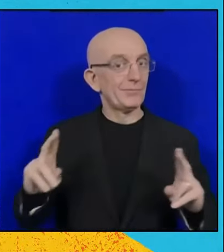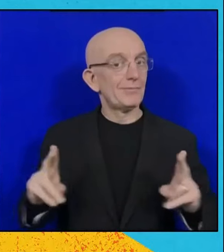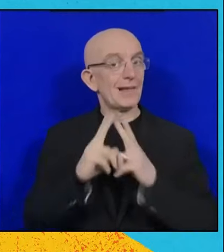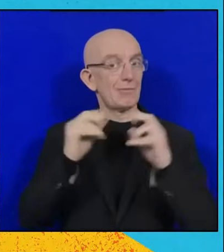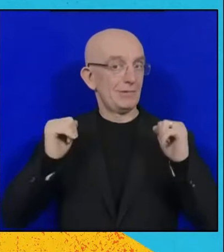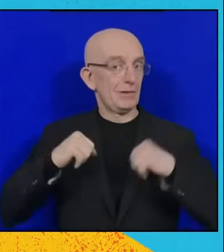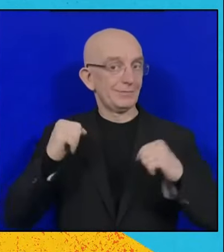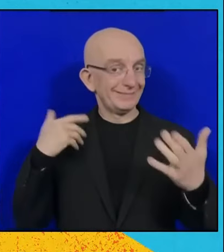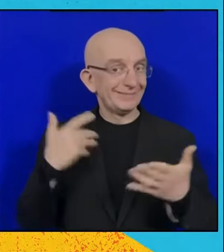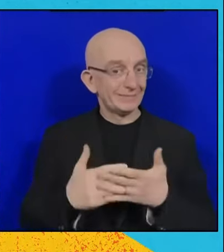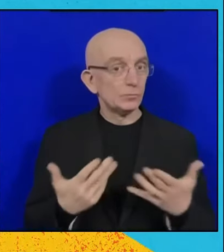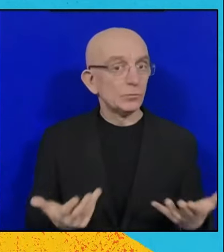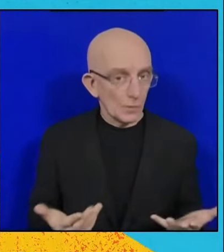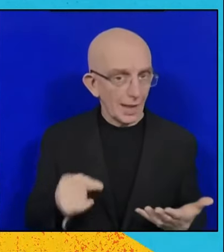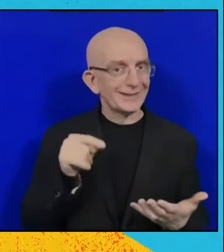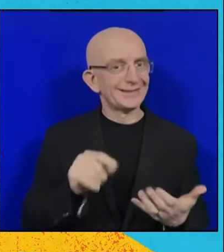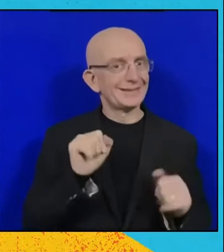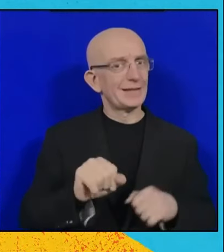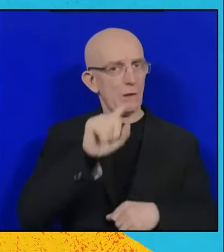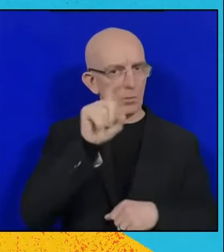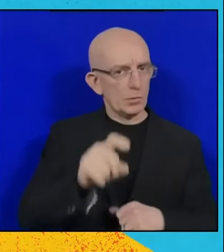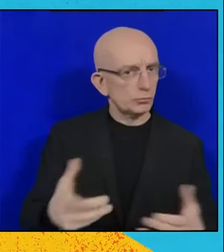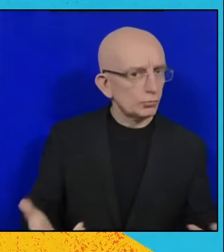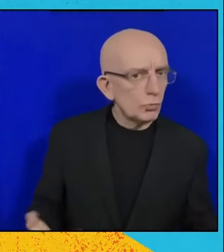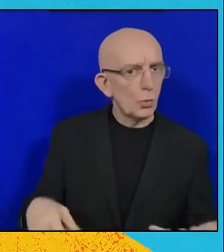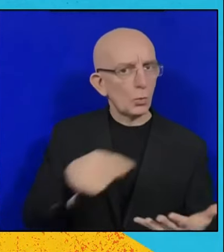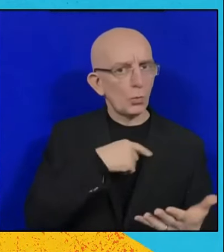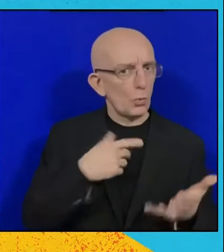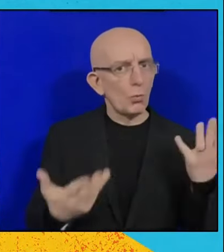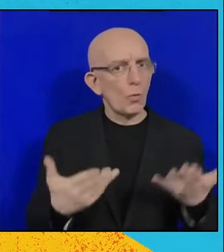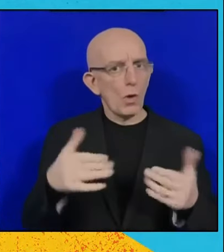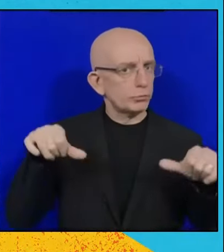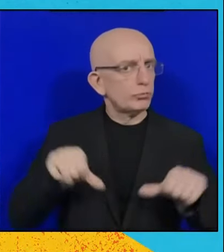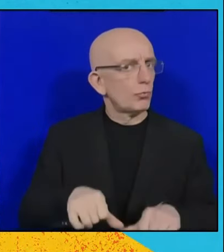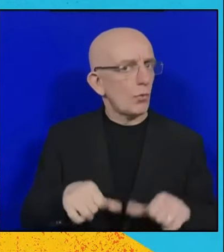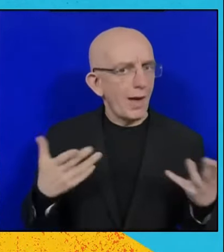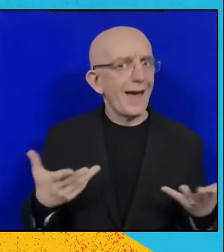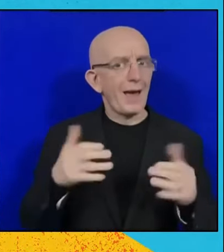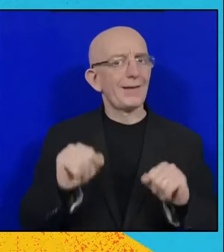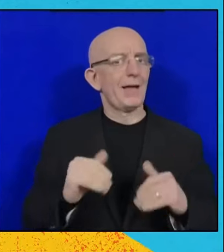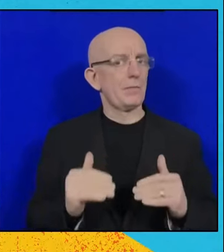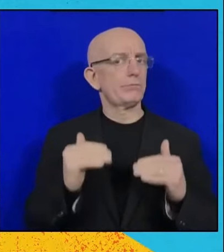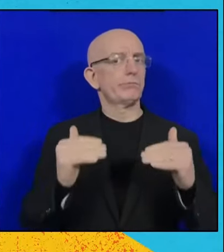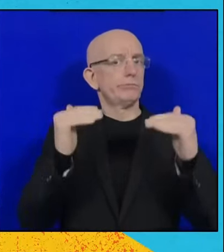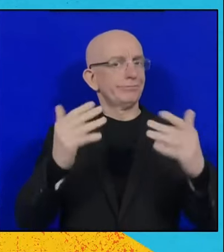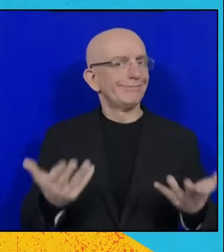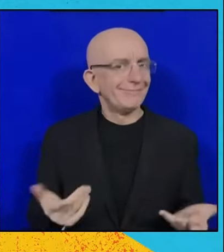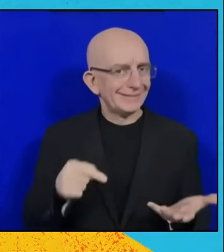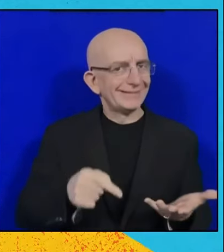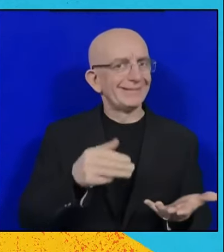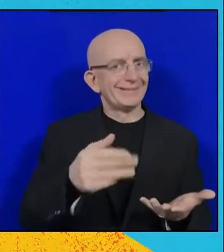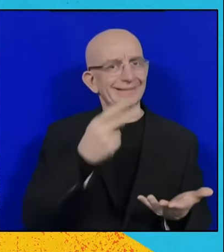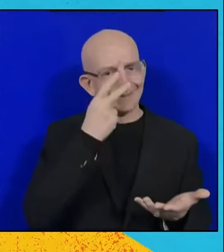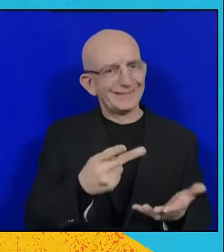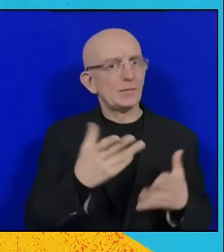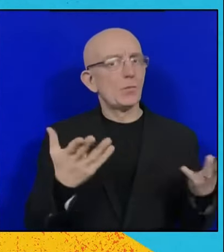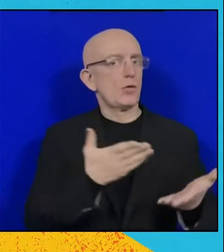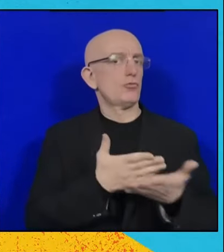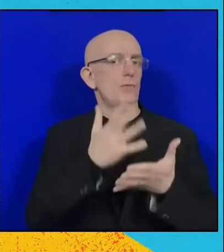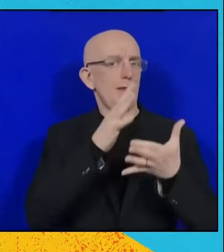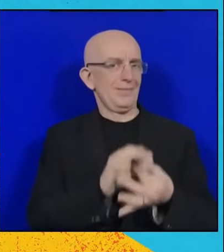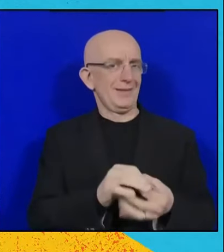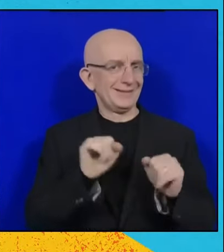practices for knowledge exchange and for growth and capacity building. I think it's undeniable that we're faced with existential threats, we're faced with increasing